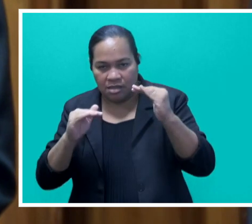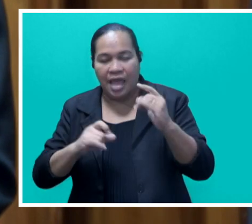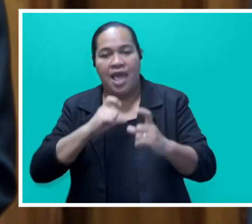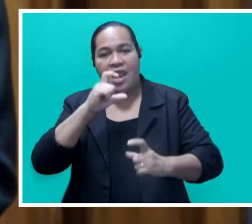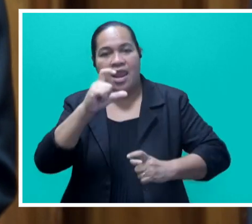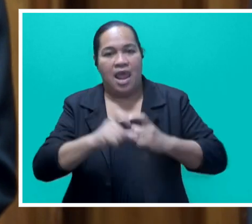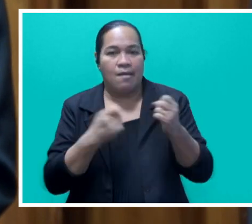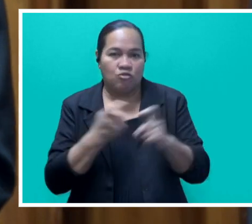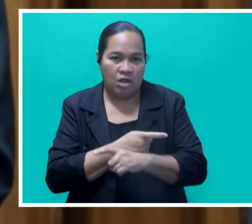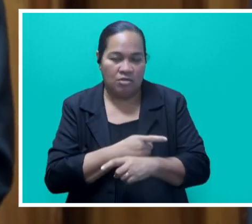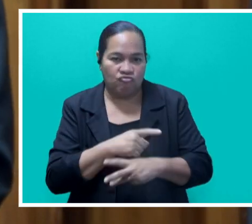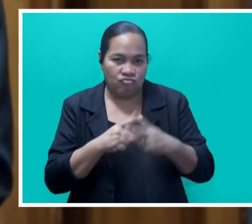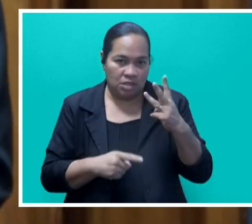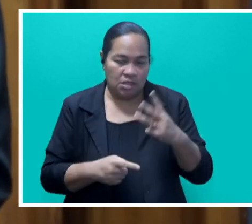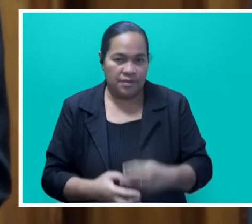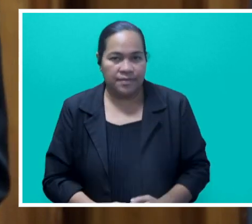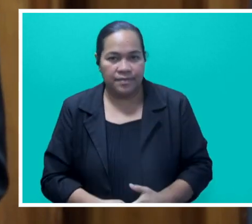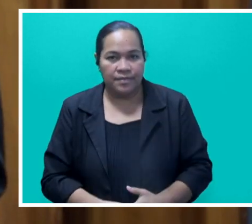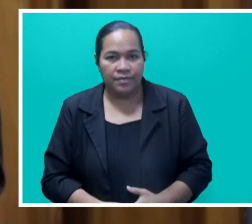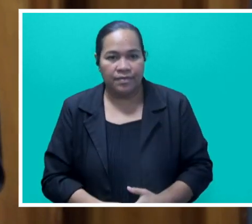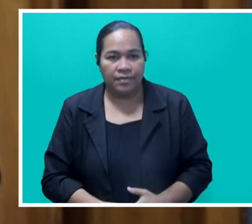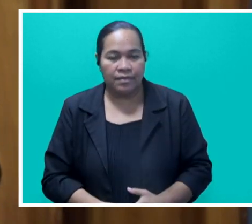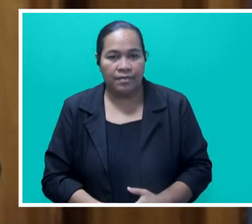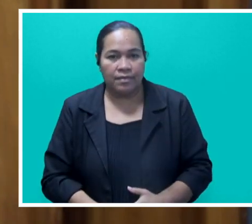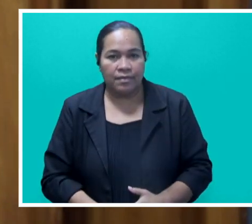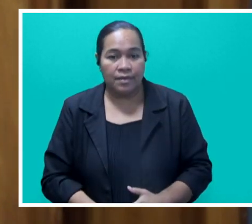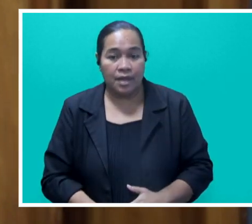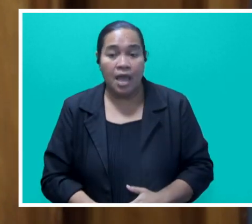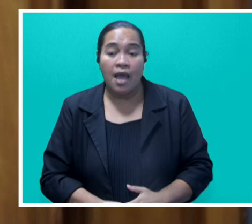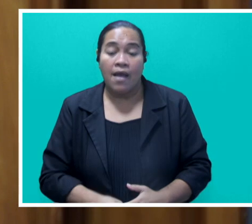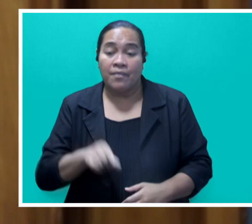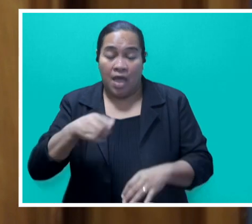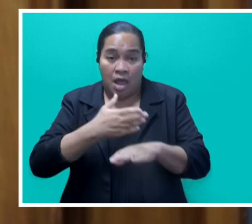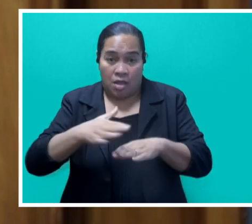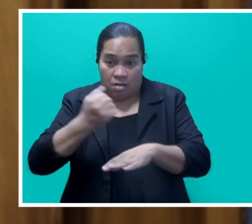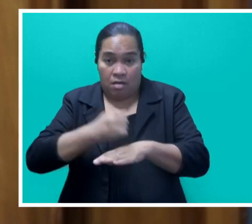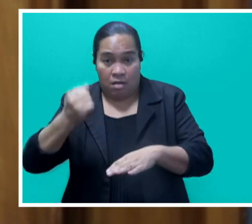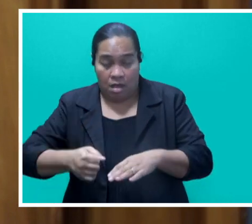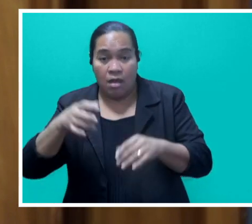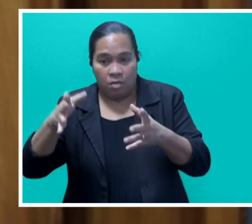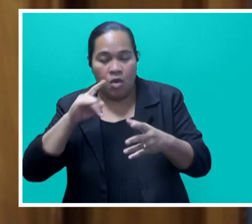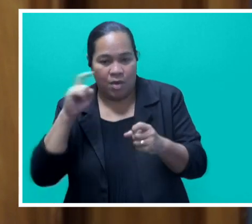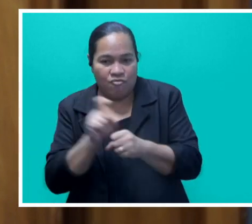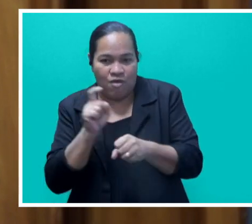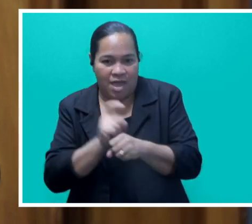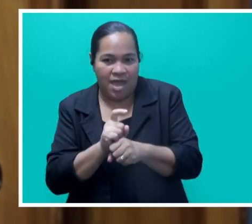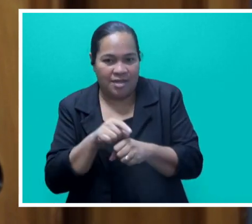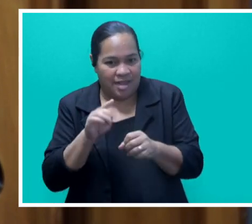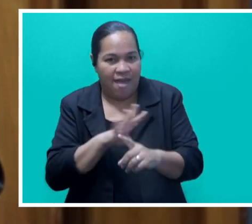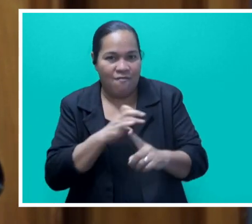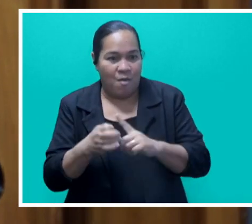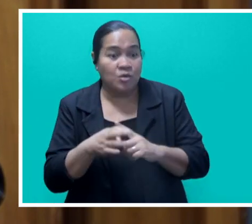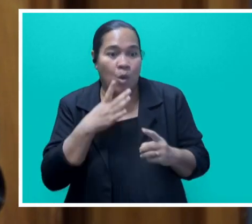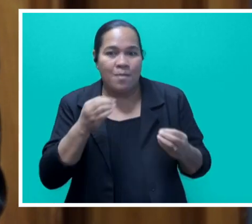change. Mr. Speaker, sir, the coalition government will create a supportive environment in which businesses can